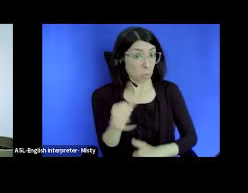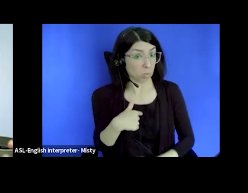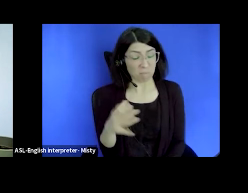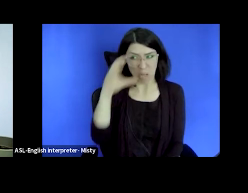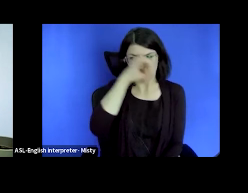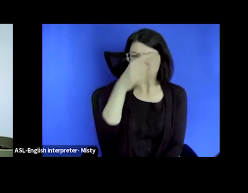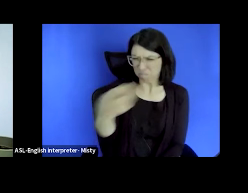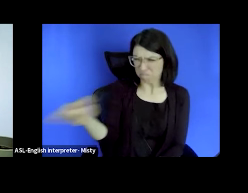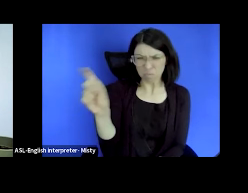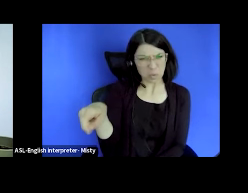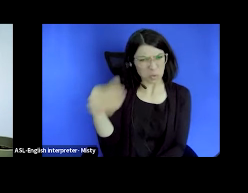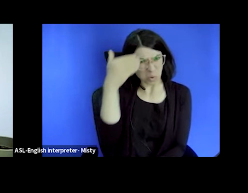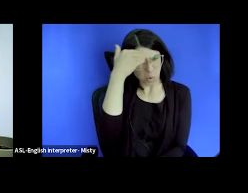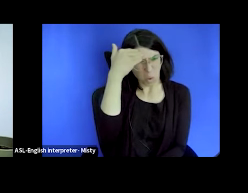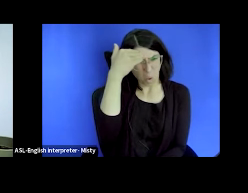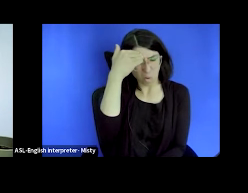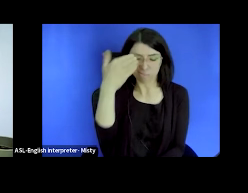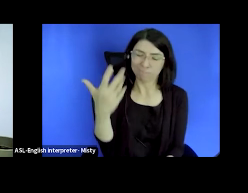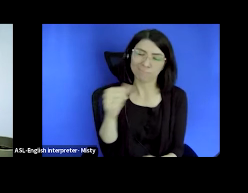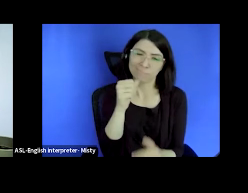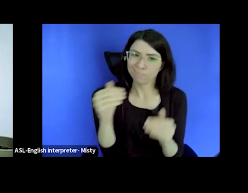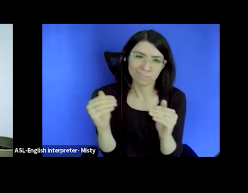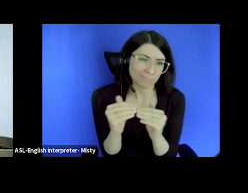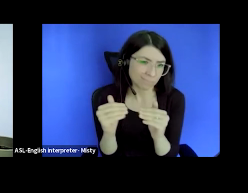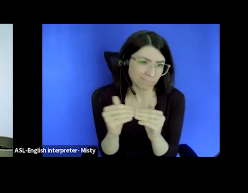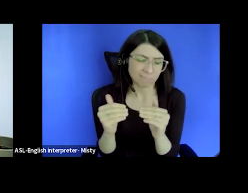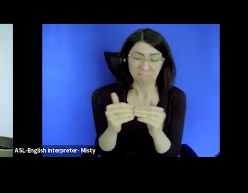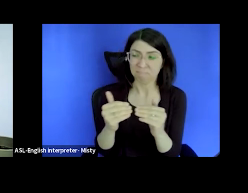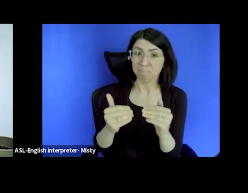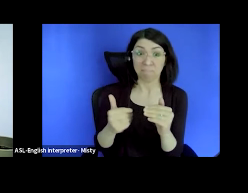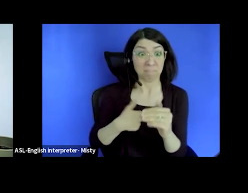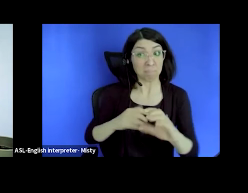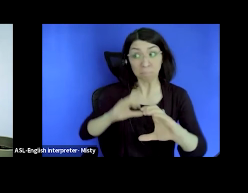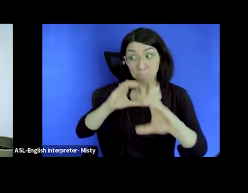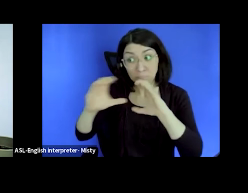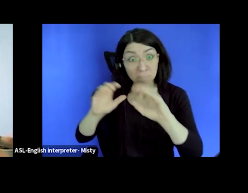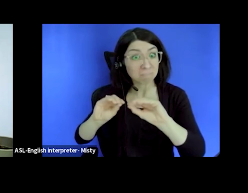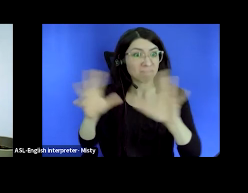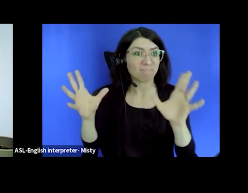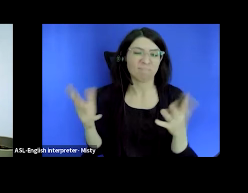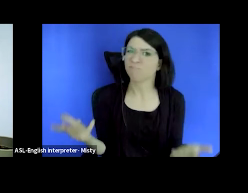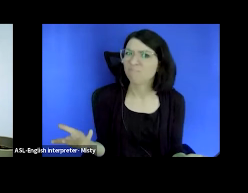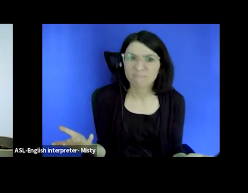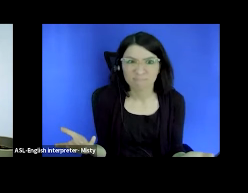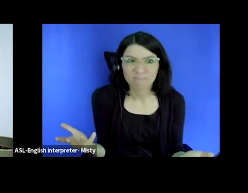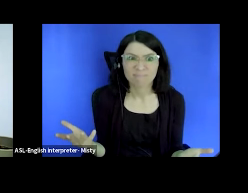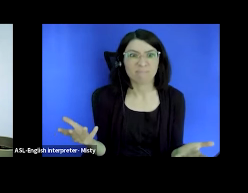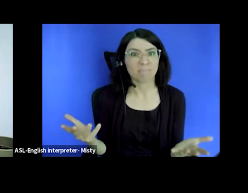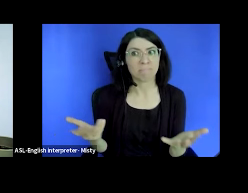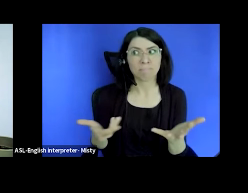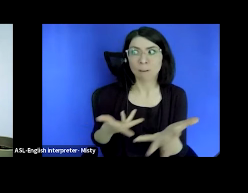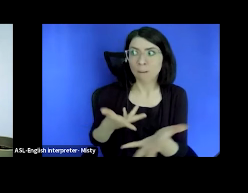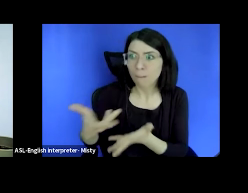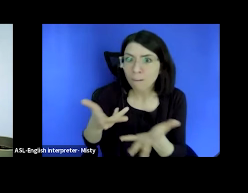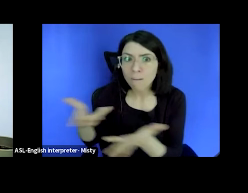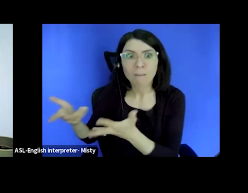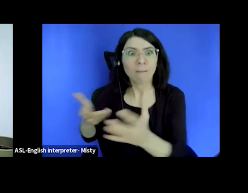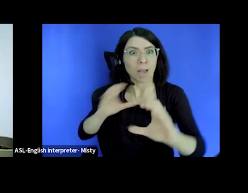not communicating at all. We're not creating an environment where we can welcome positive communication and